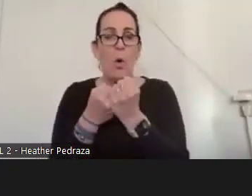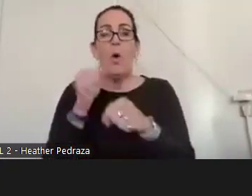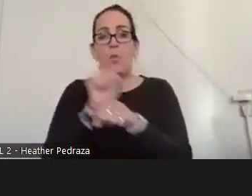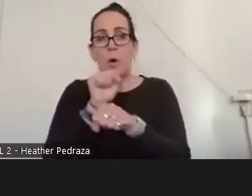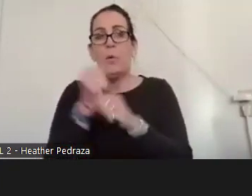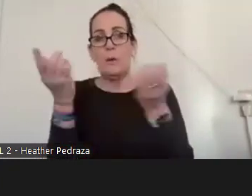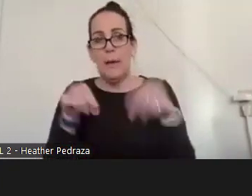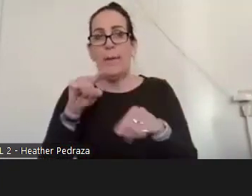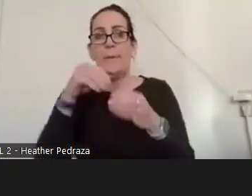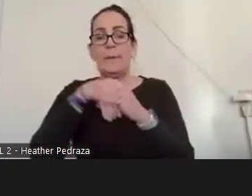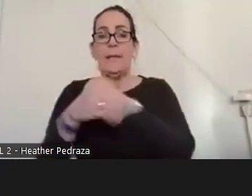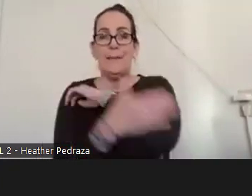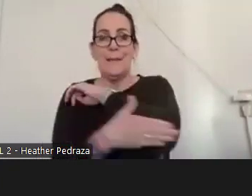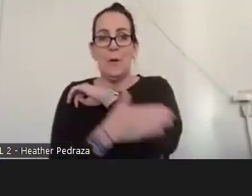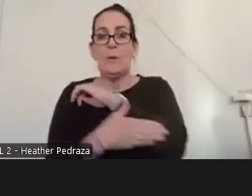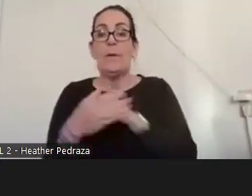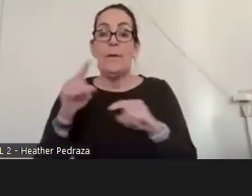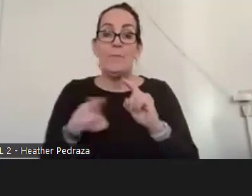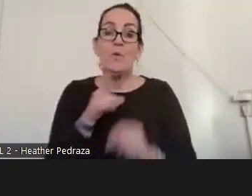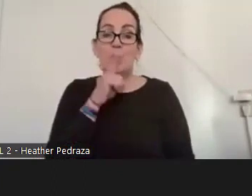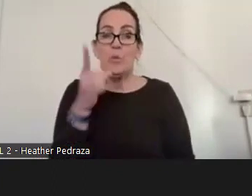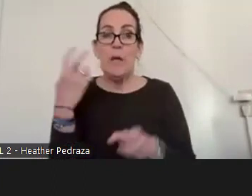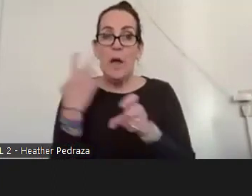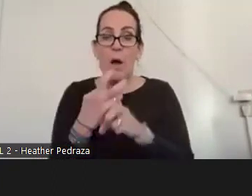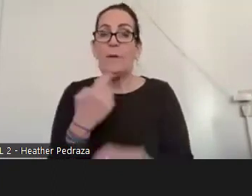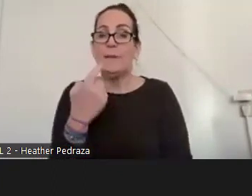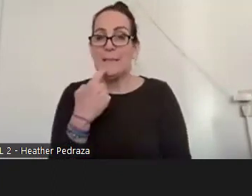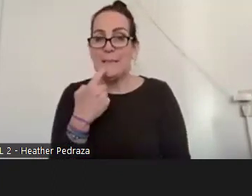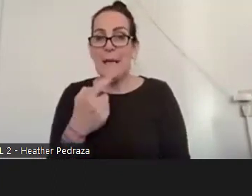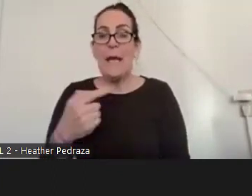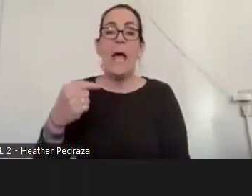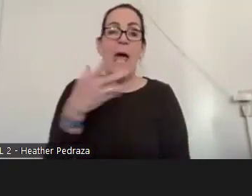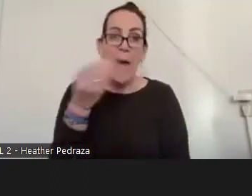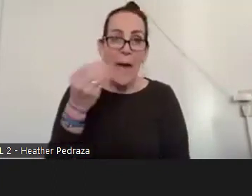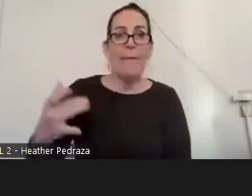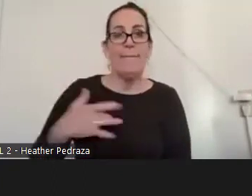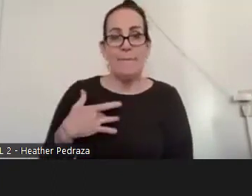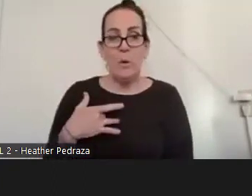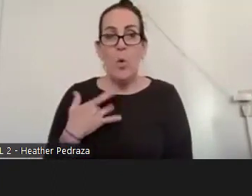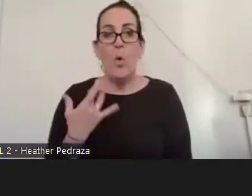but it's really hard to say that I see and feel